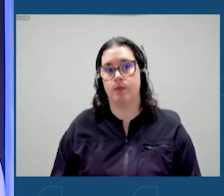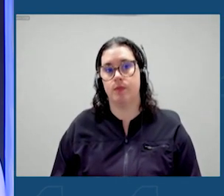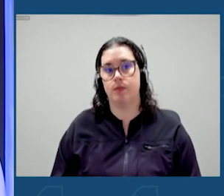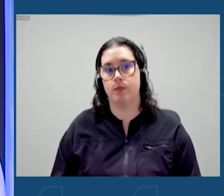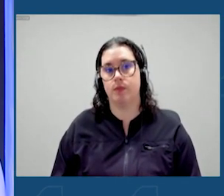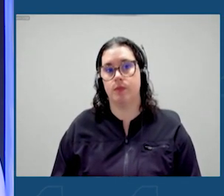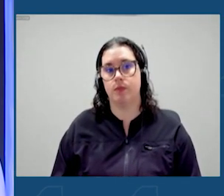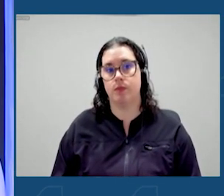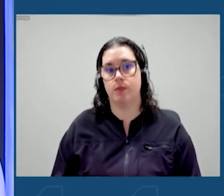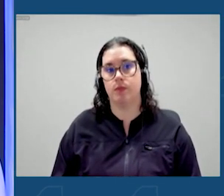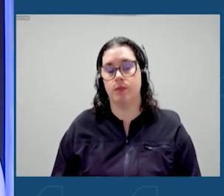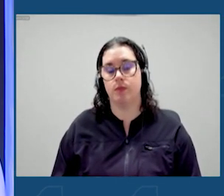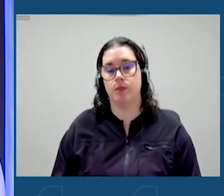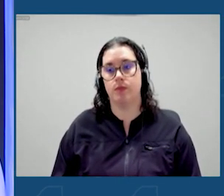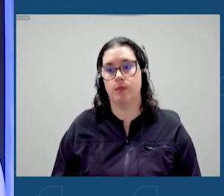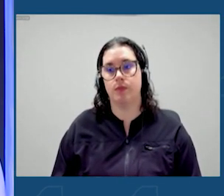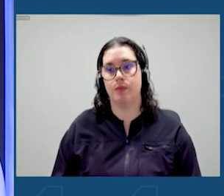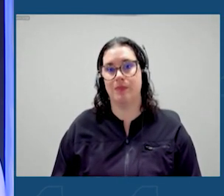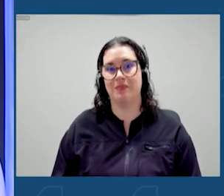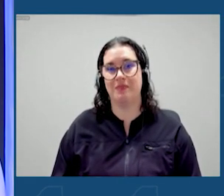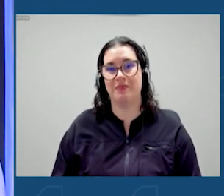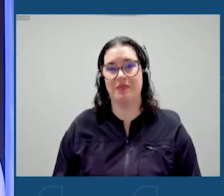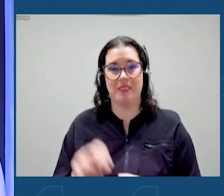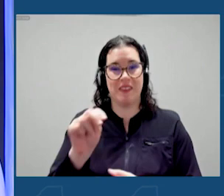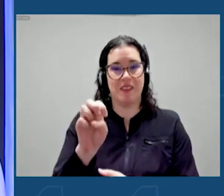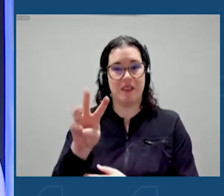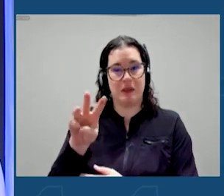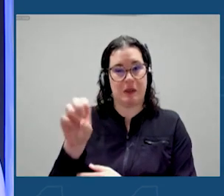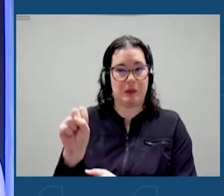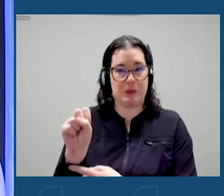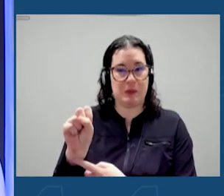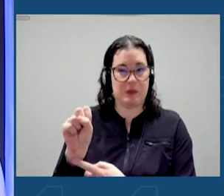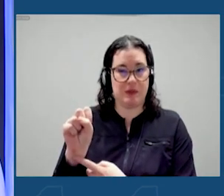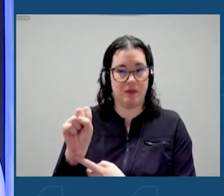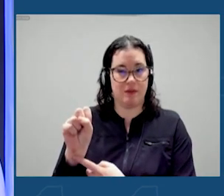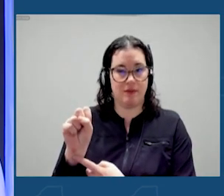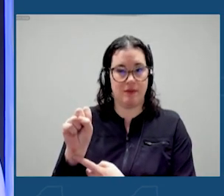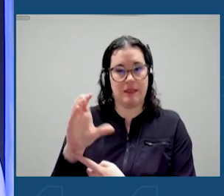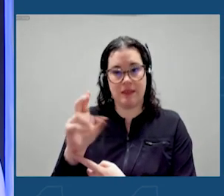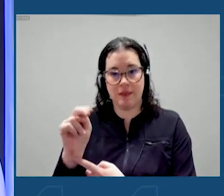We have to tell our news publications, enough,